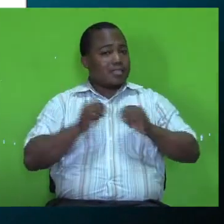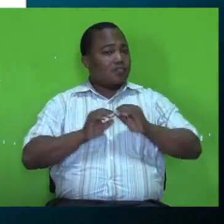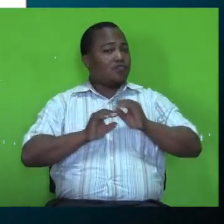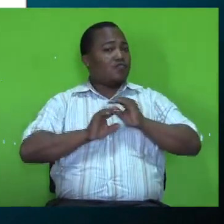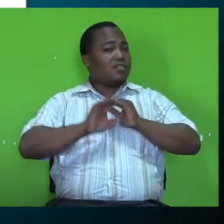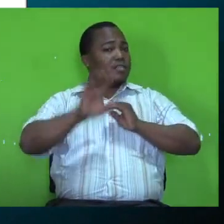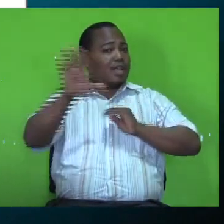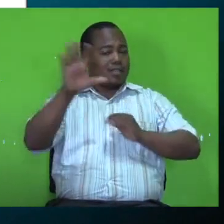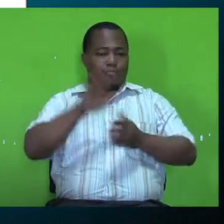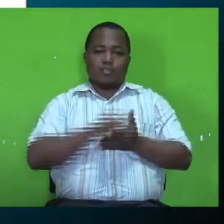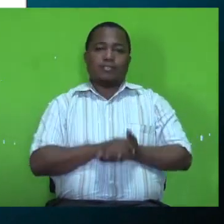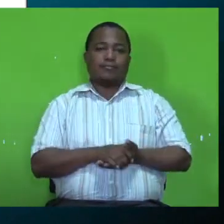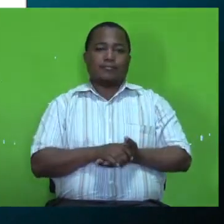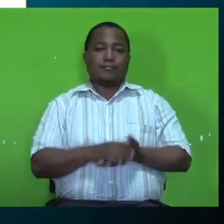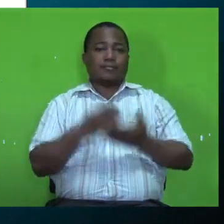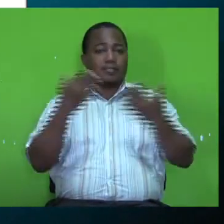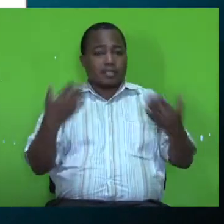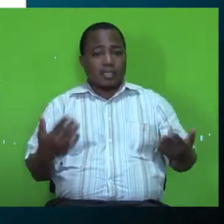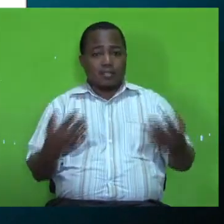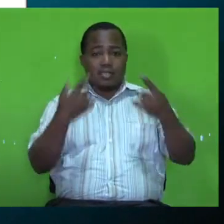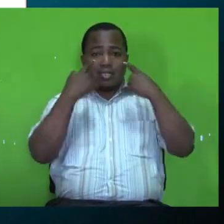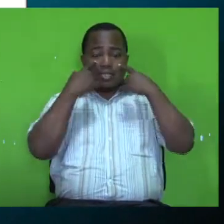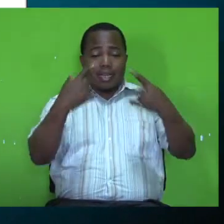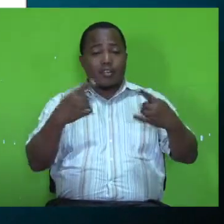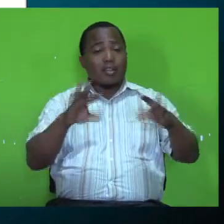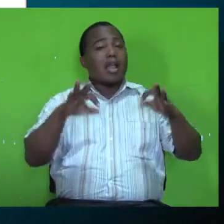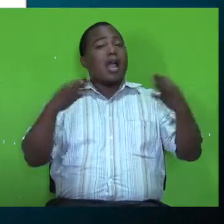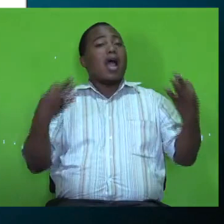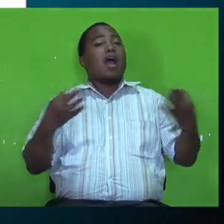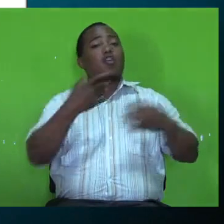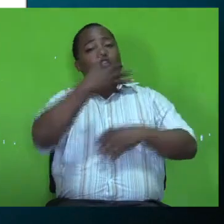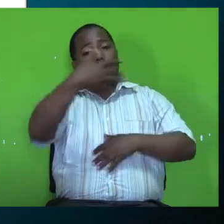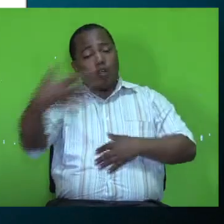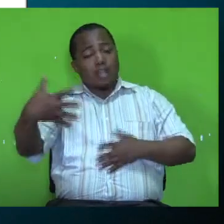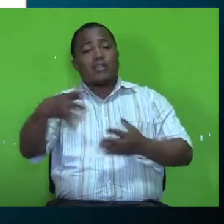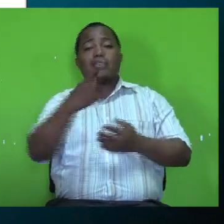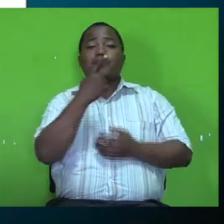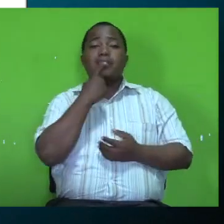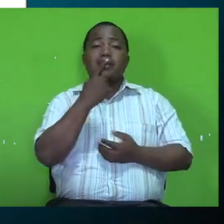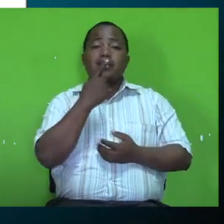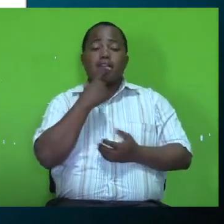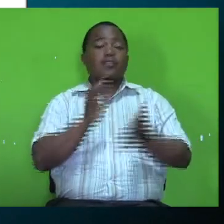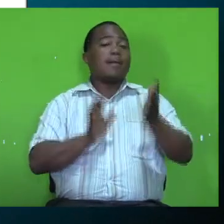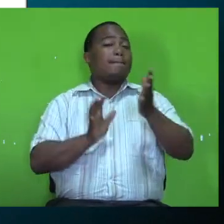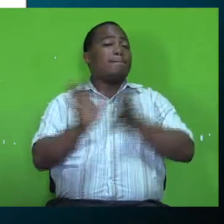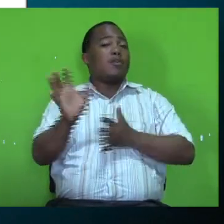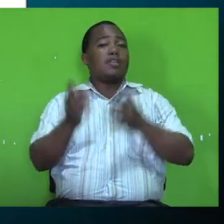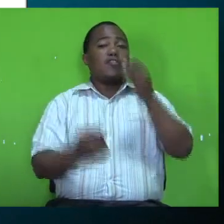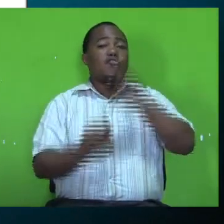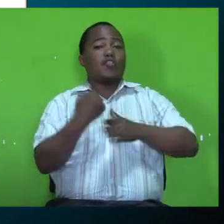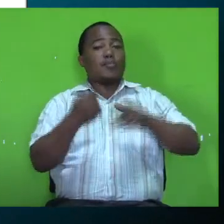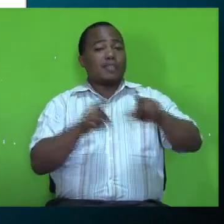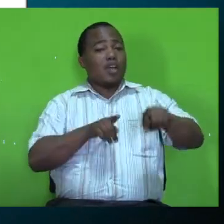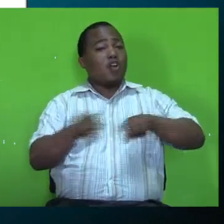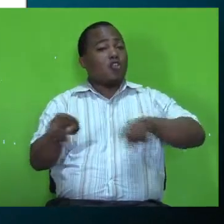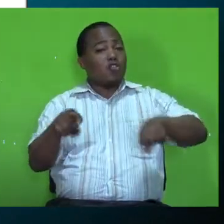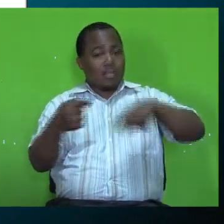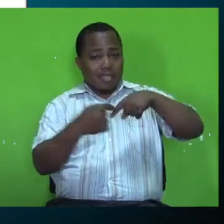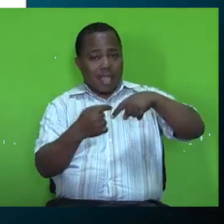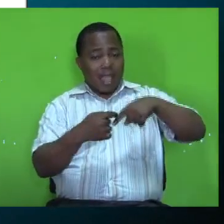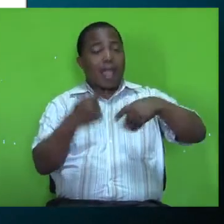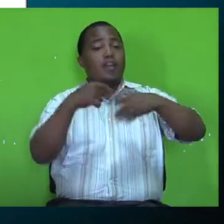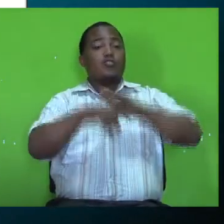transports. Now, let's look how water and mineral salt move from the root hair to